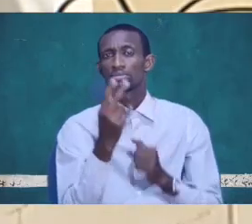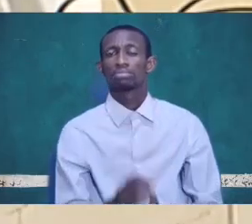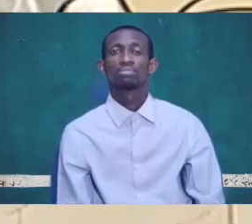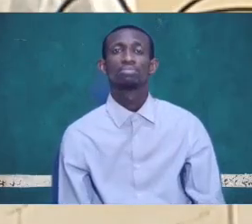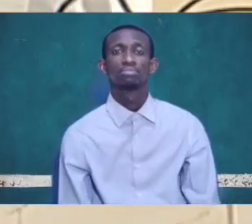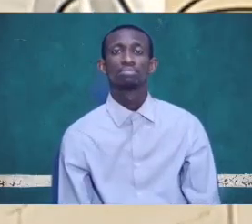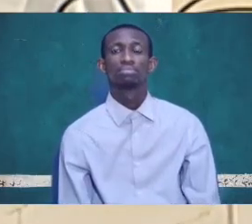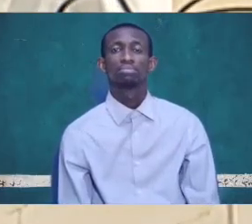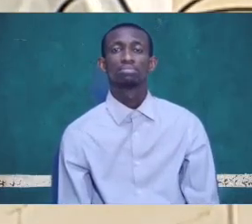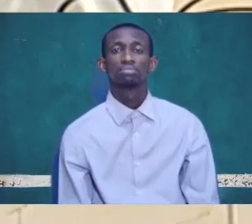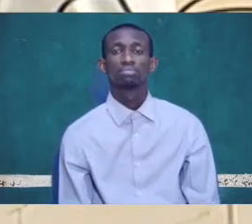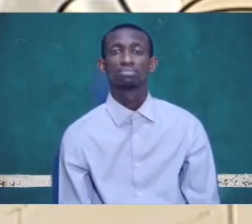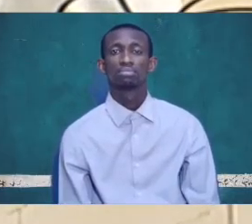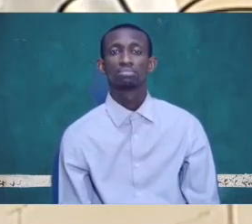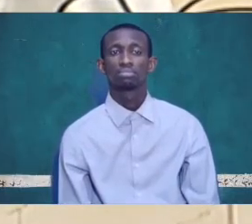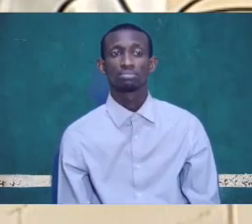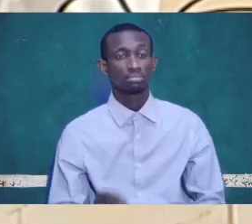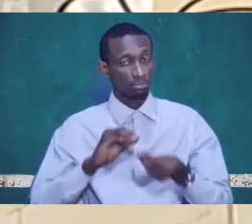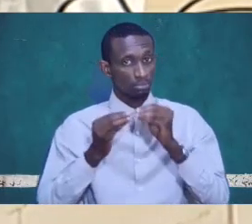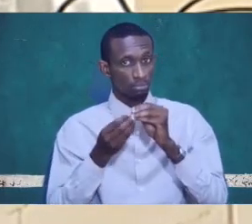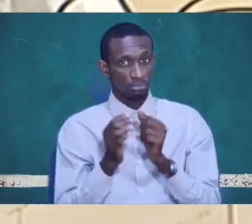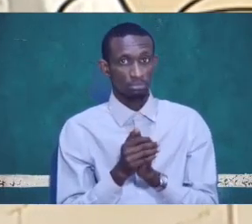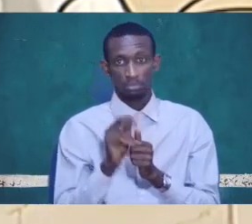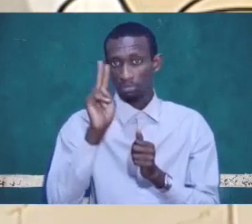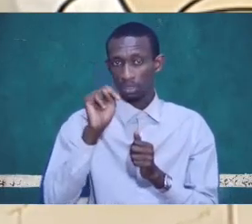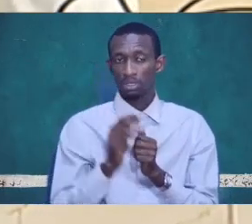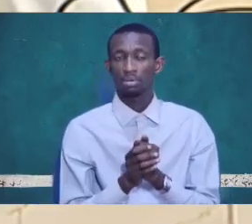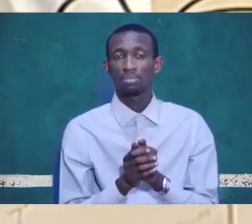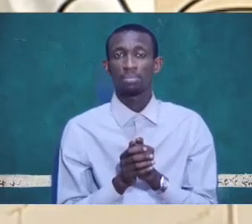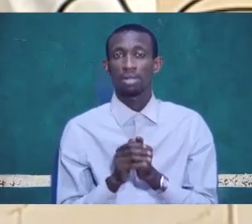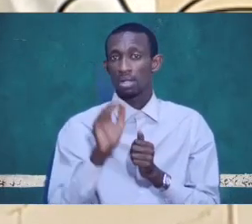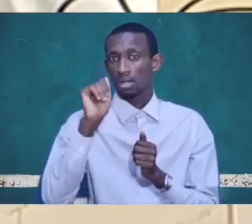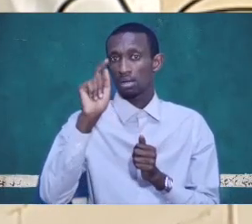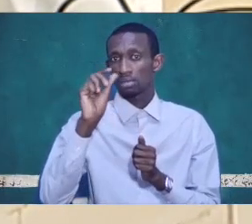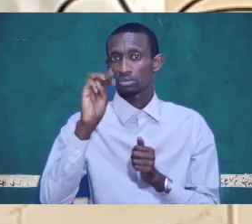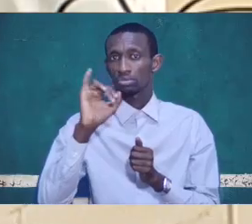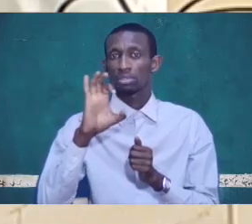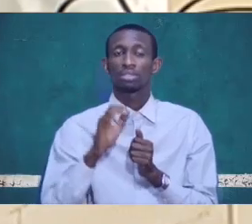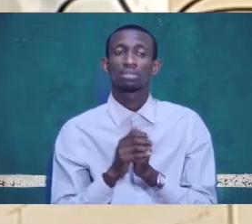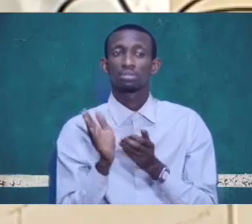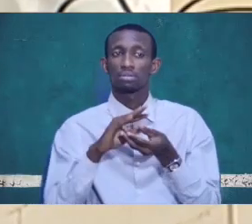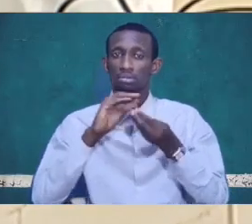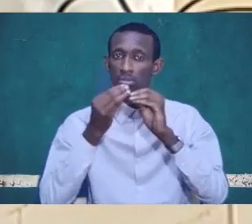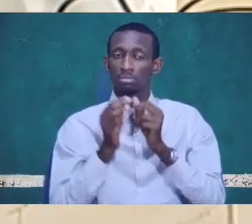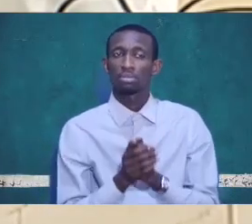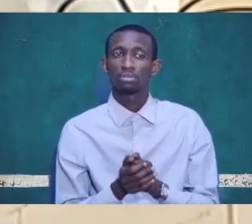So, with the number of neutrons and the atomic number, we have the proton